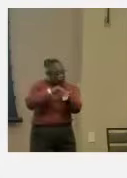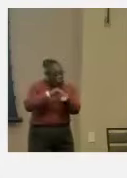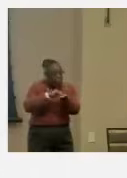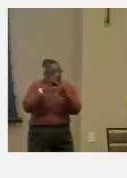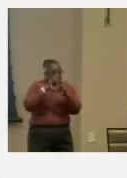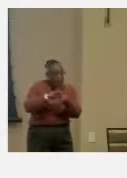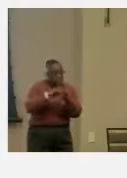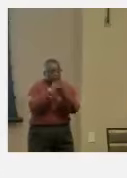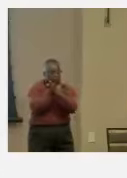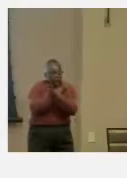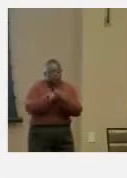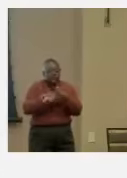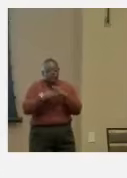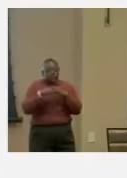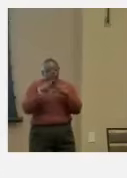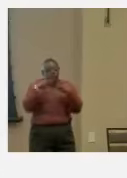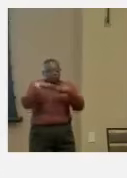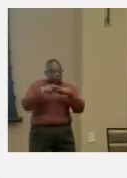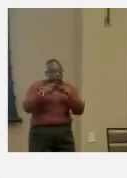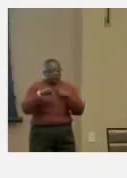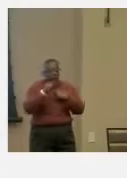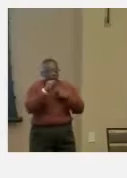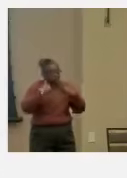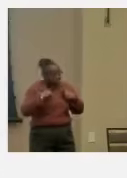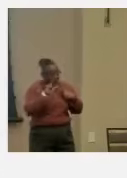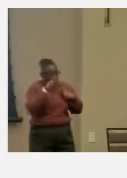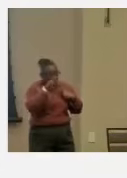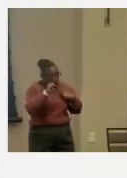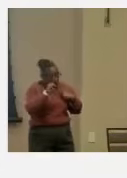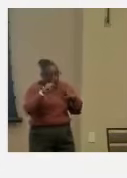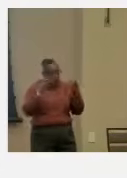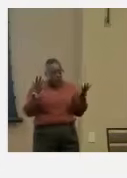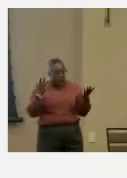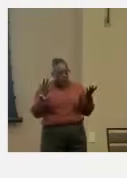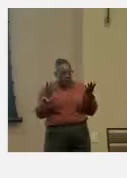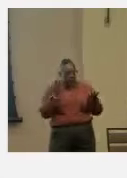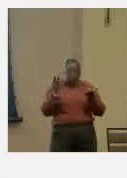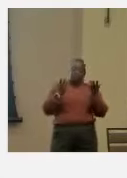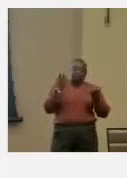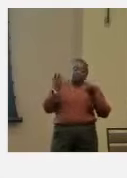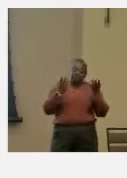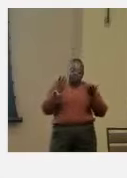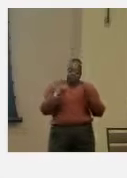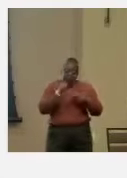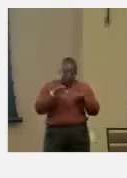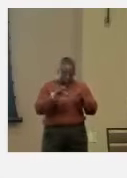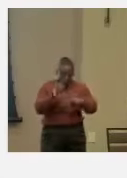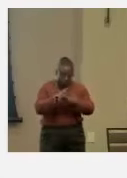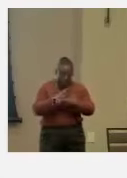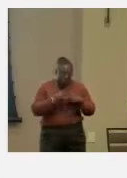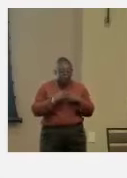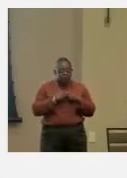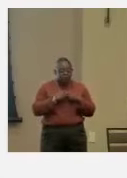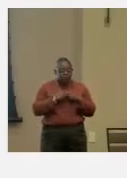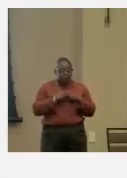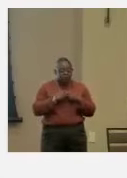did not have lupus. So we're not getting it right, as it says, are we getting it right? And for